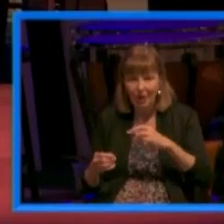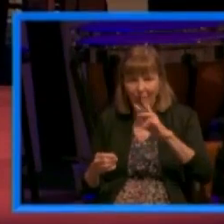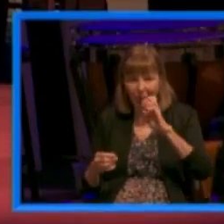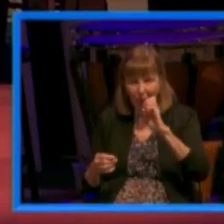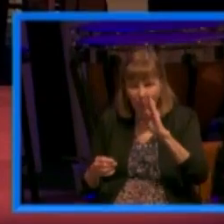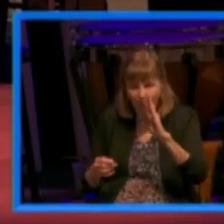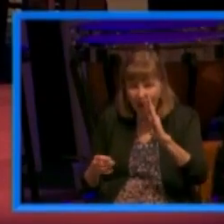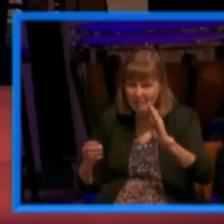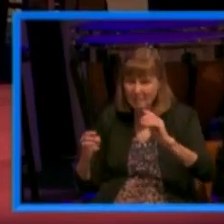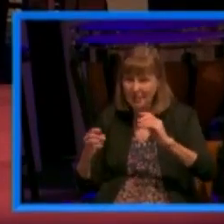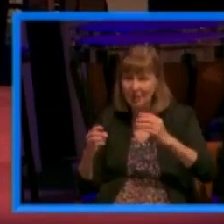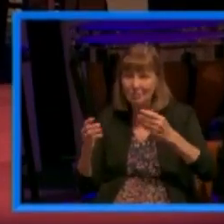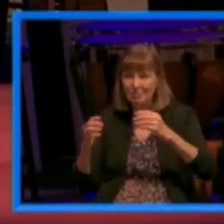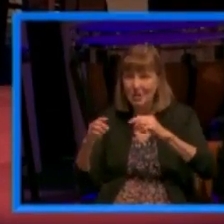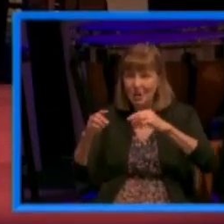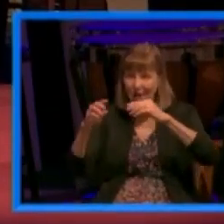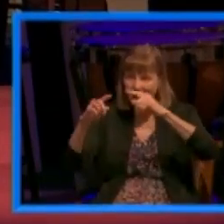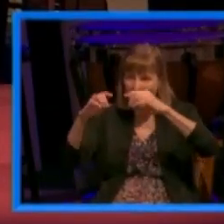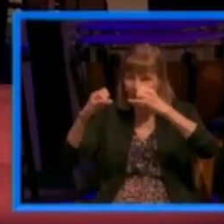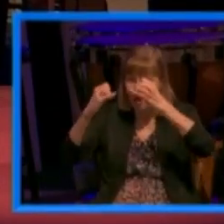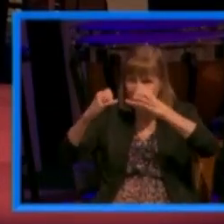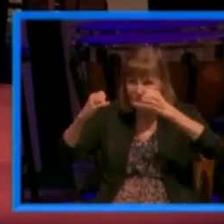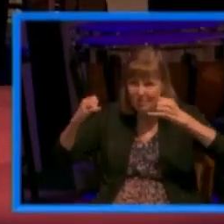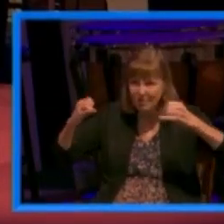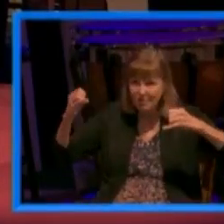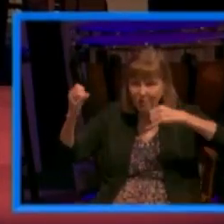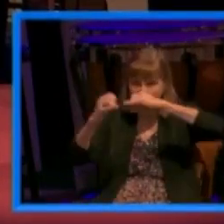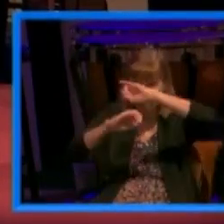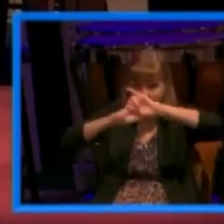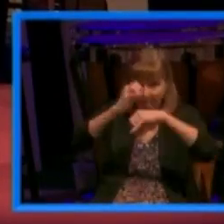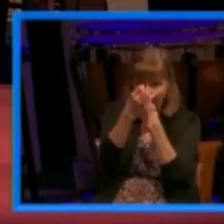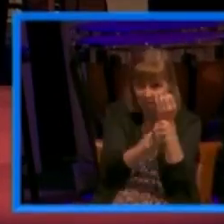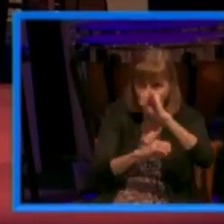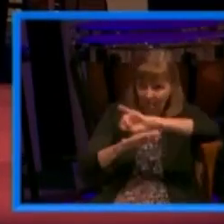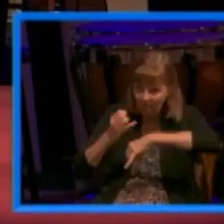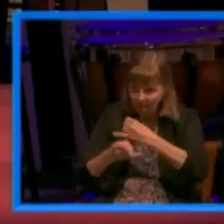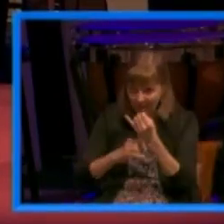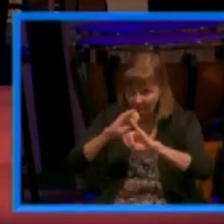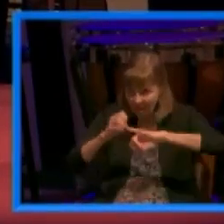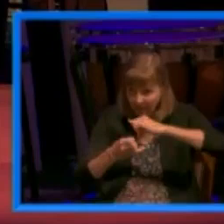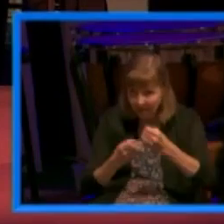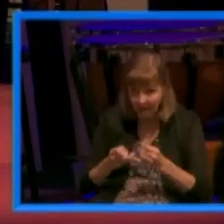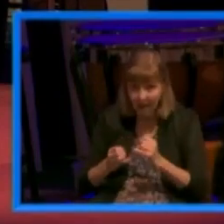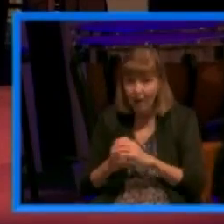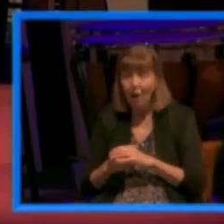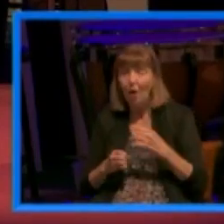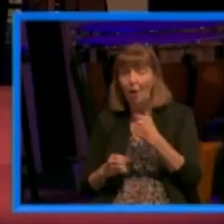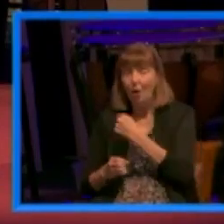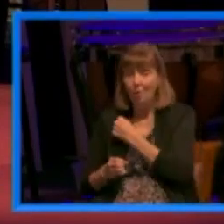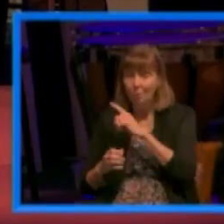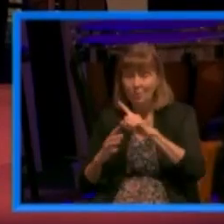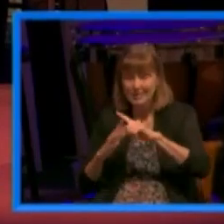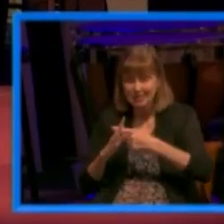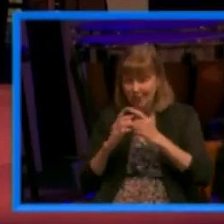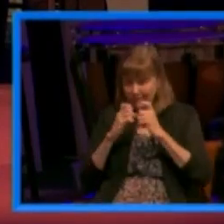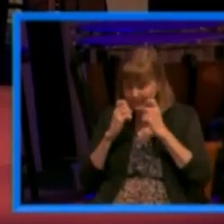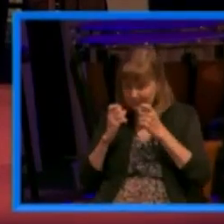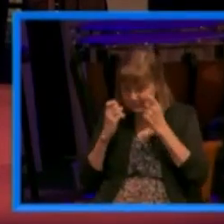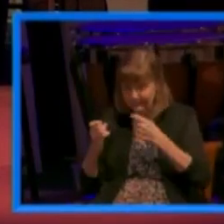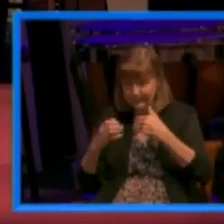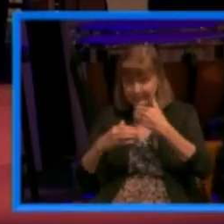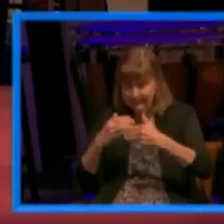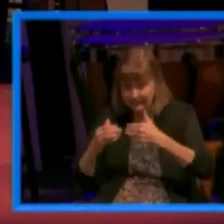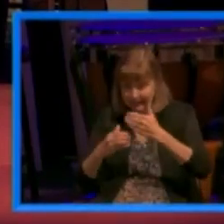never worked. The idea is that once we start down the road of sin, the wreckage is